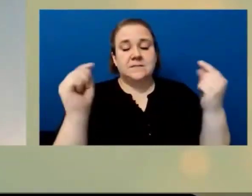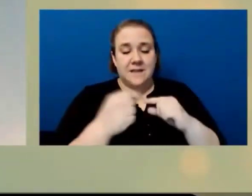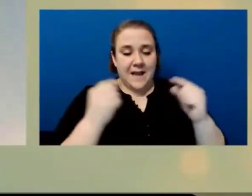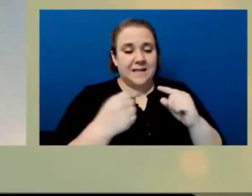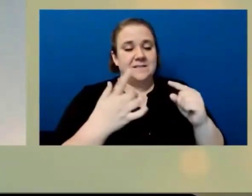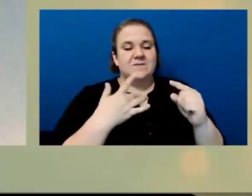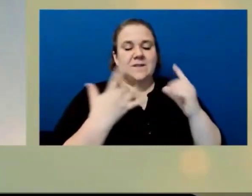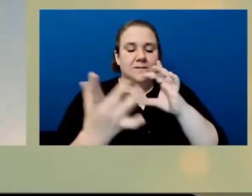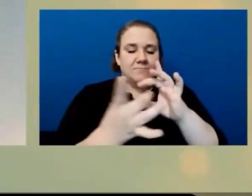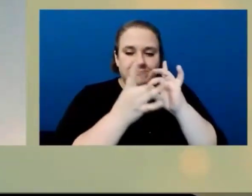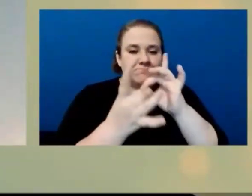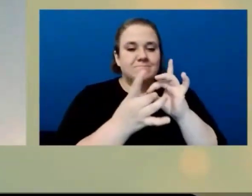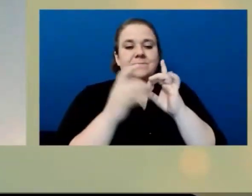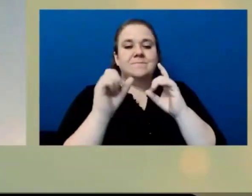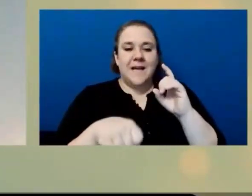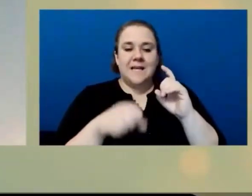Don't.